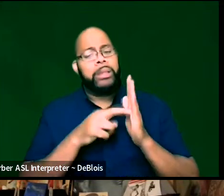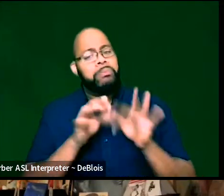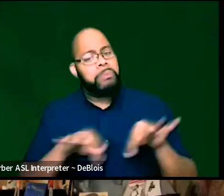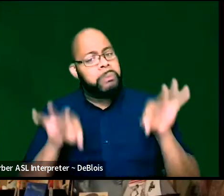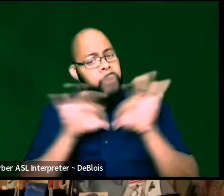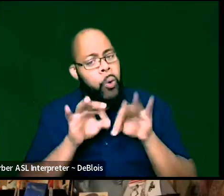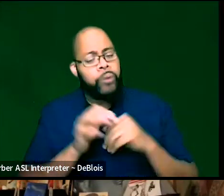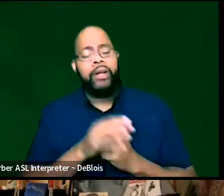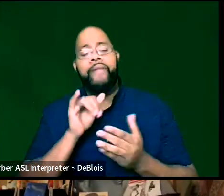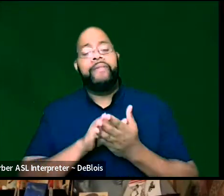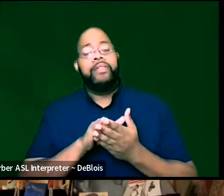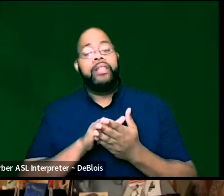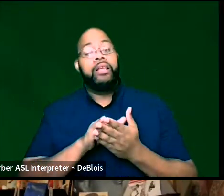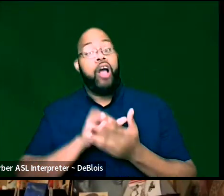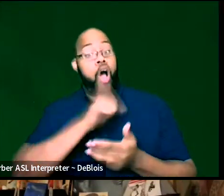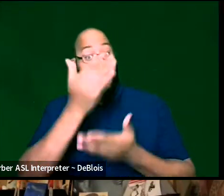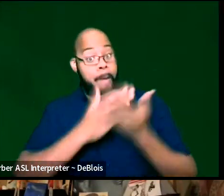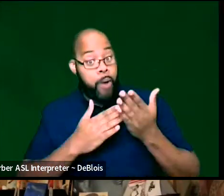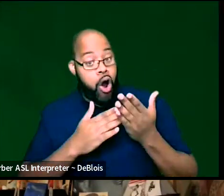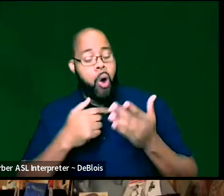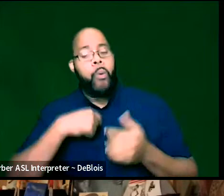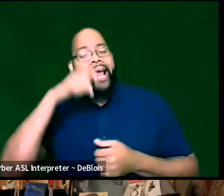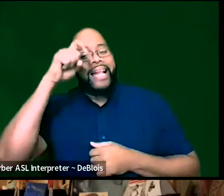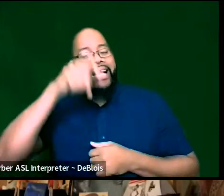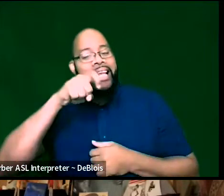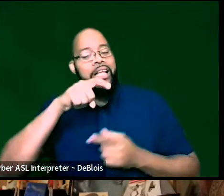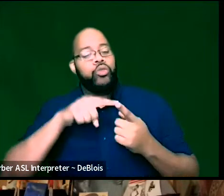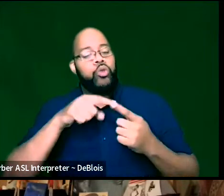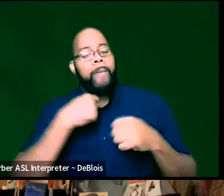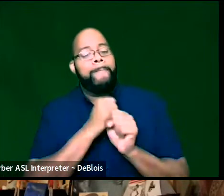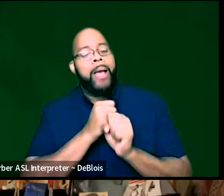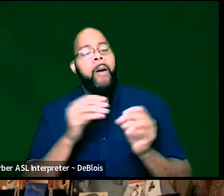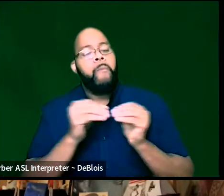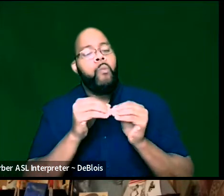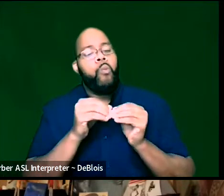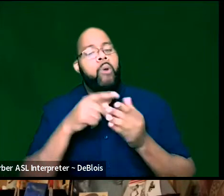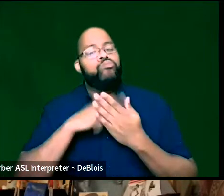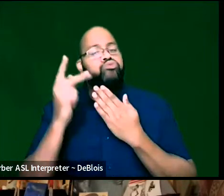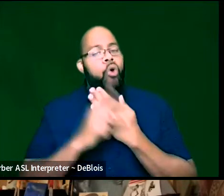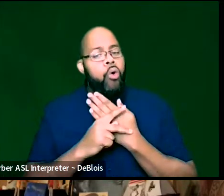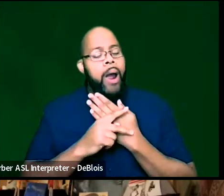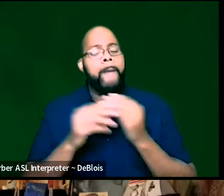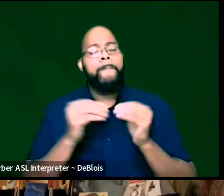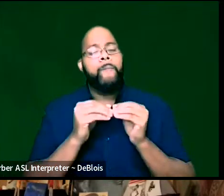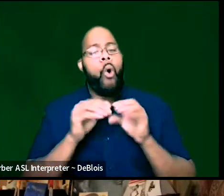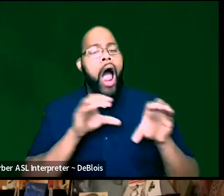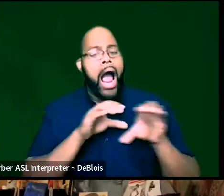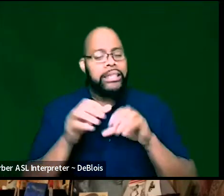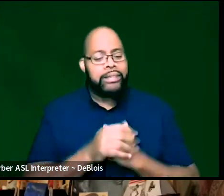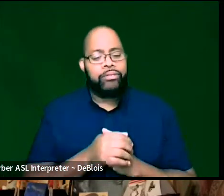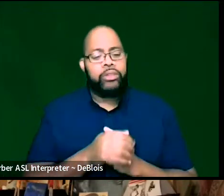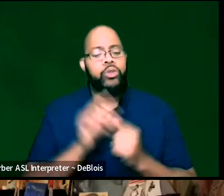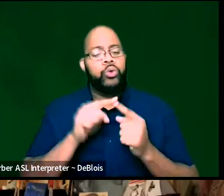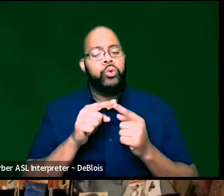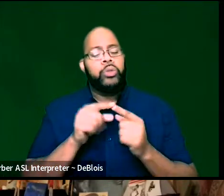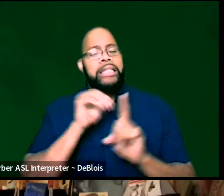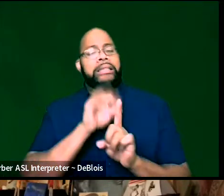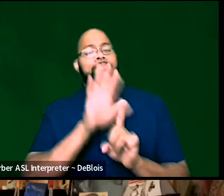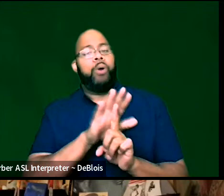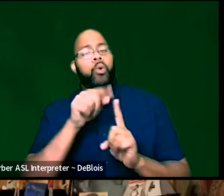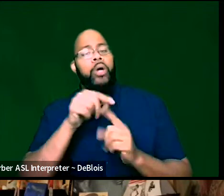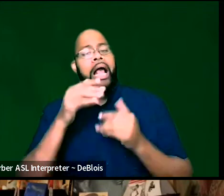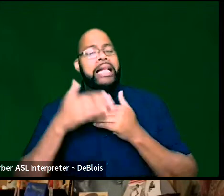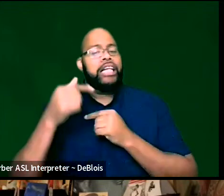matters. And then the flip side of that is we need to create more programs and more activities to expose the